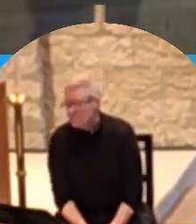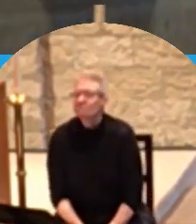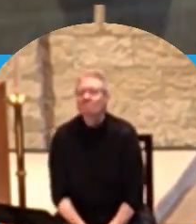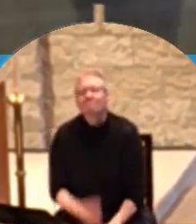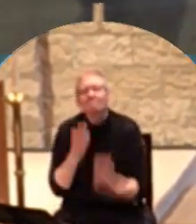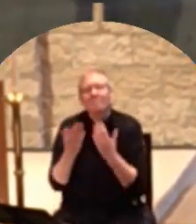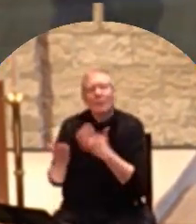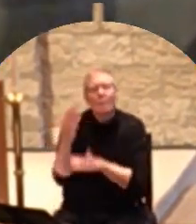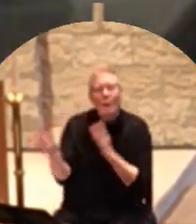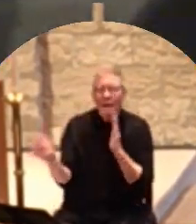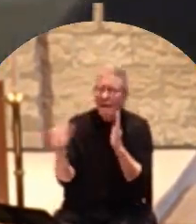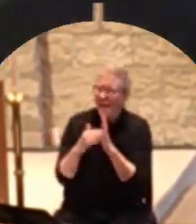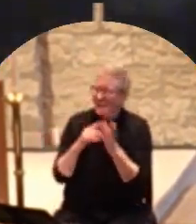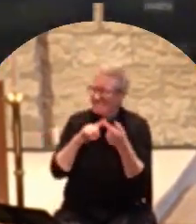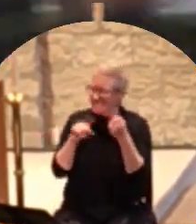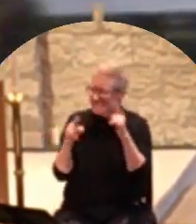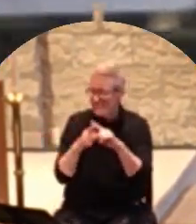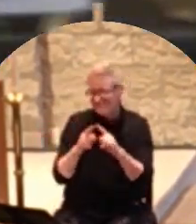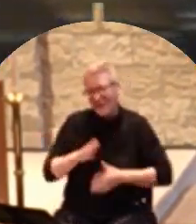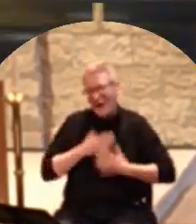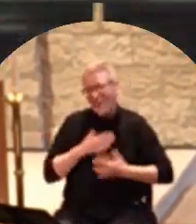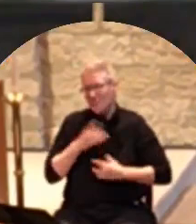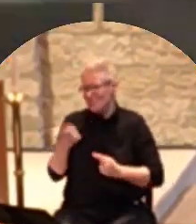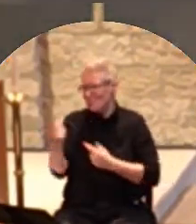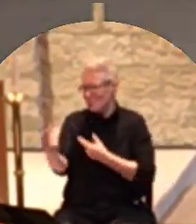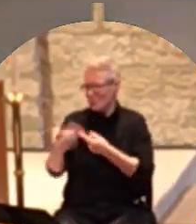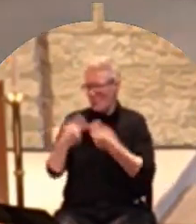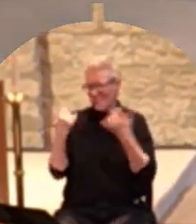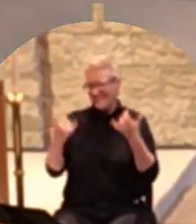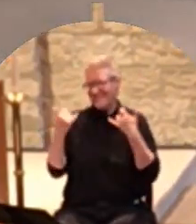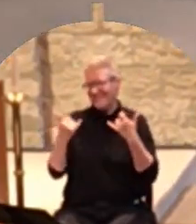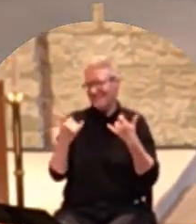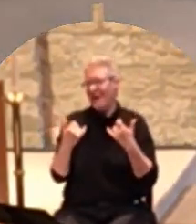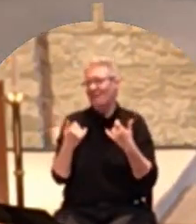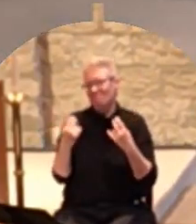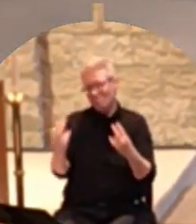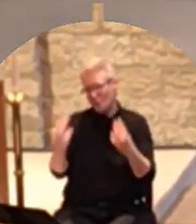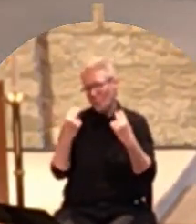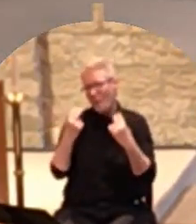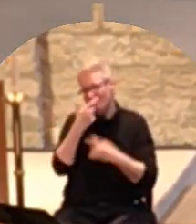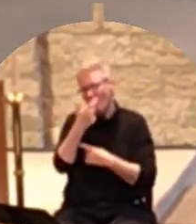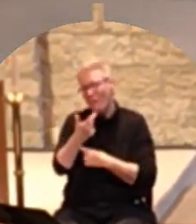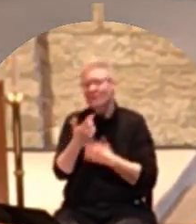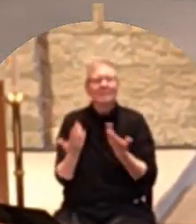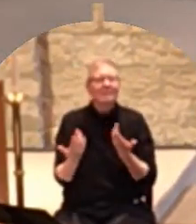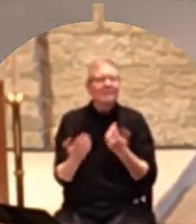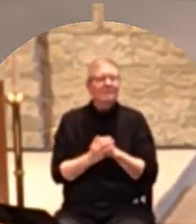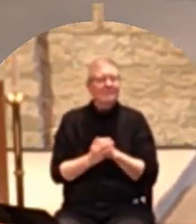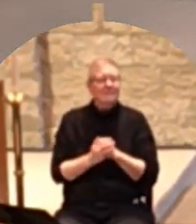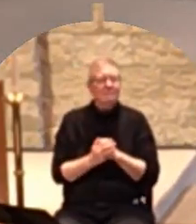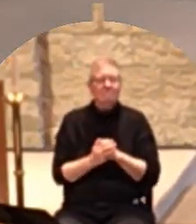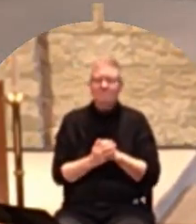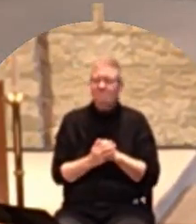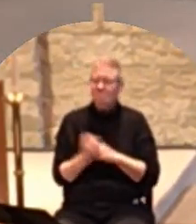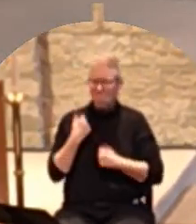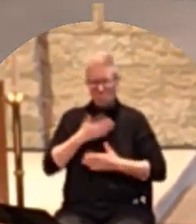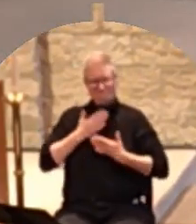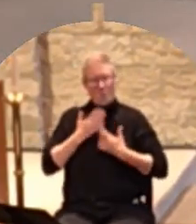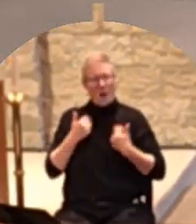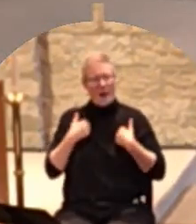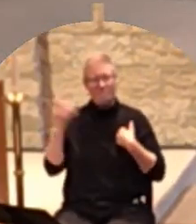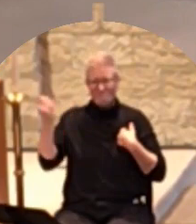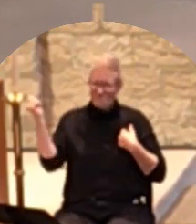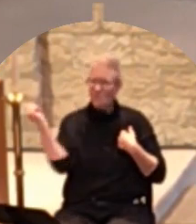Good morning again, friends. We're so grateful that you joined us today live stream. It's really a joy to have you with us. We are an open and